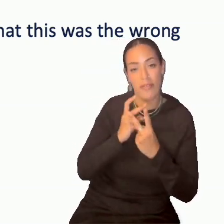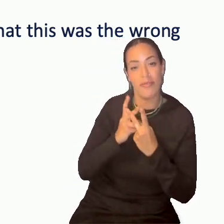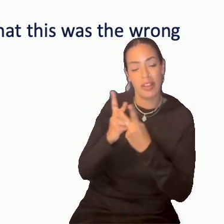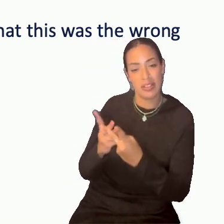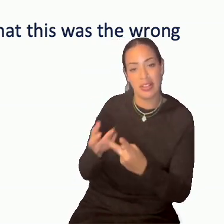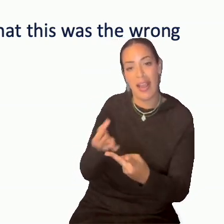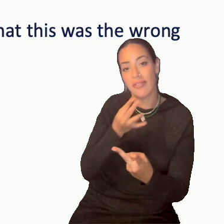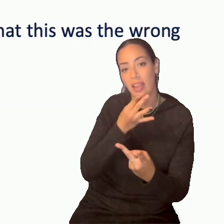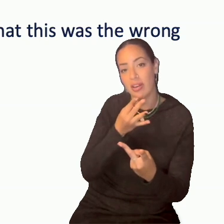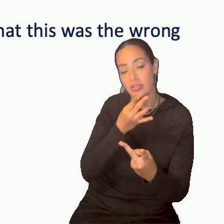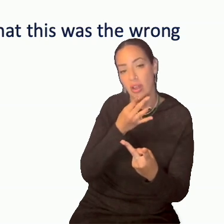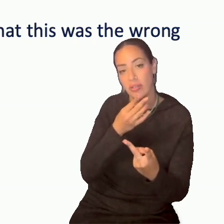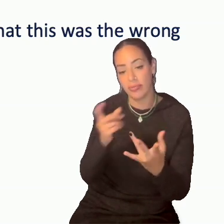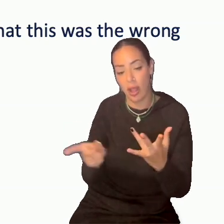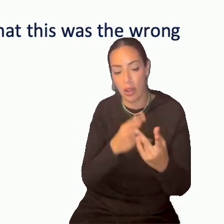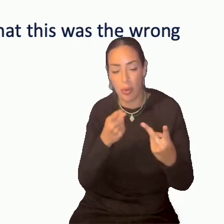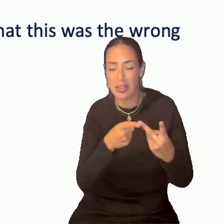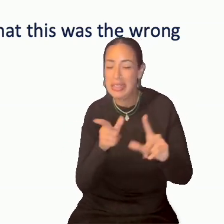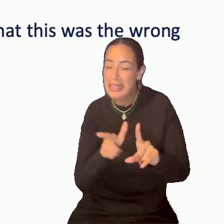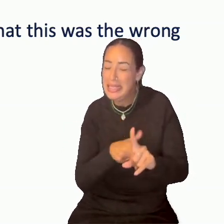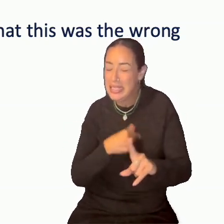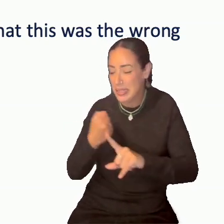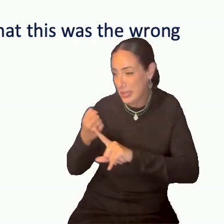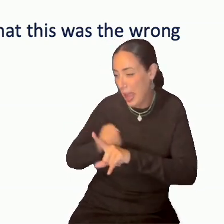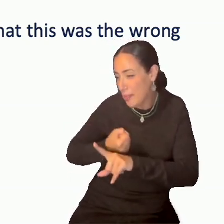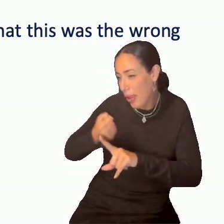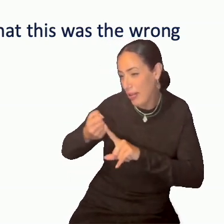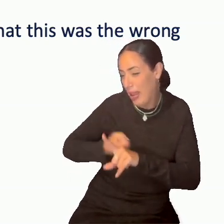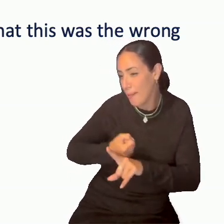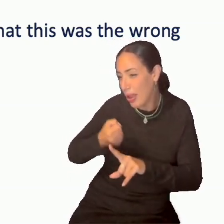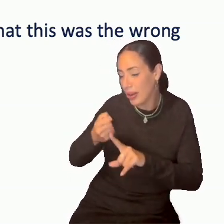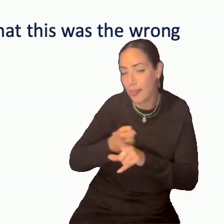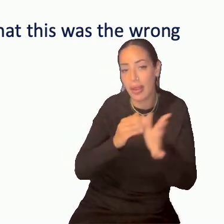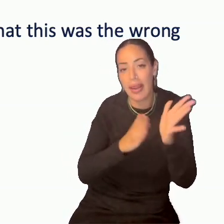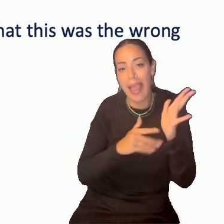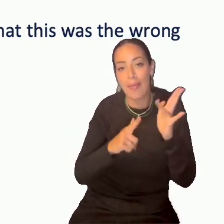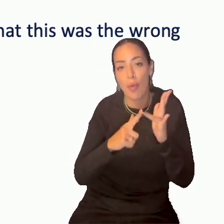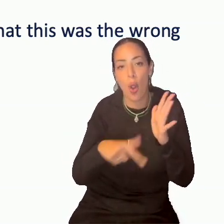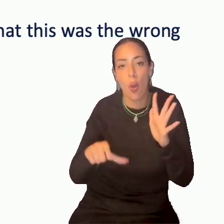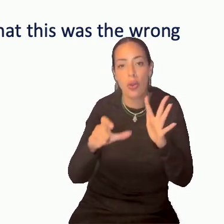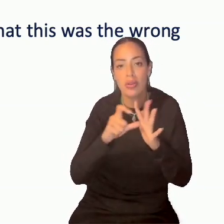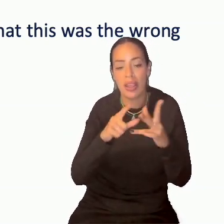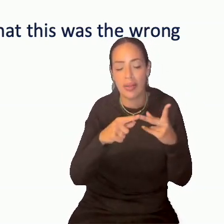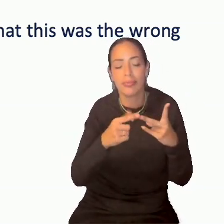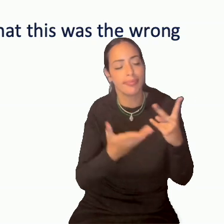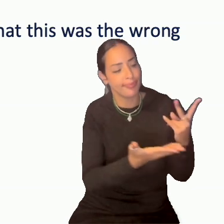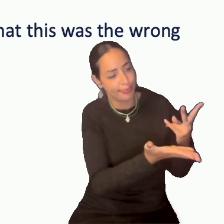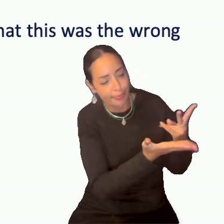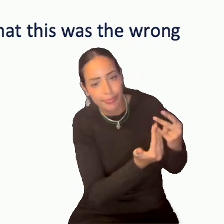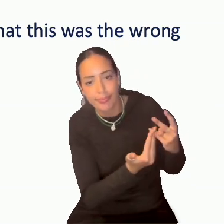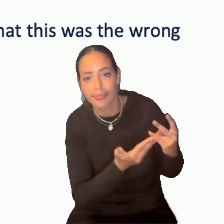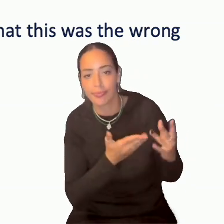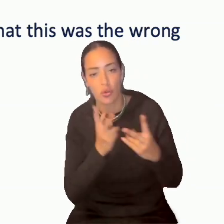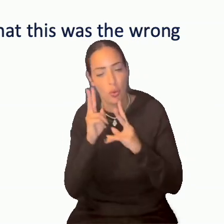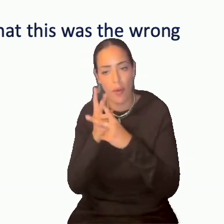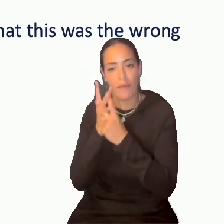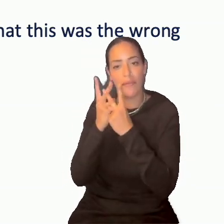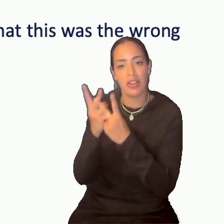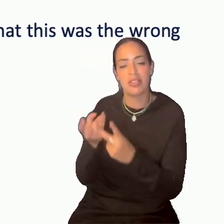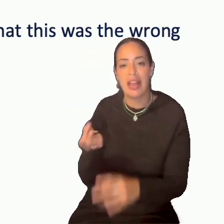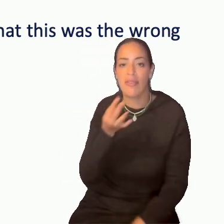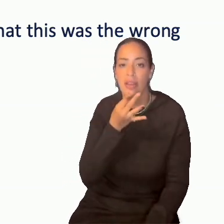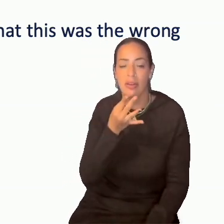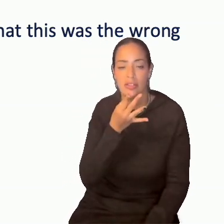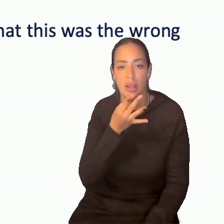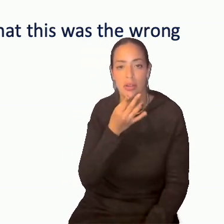the other who, after years of campaigning, was escorted by the Ministry of Defence to visit the country. Both illustrate the importance